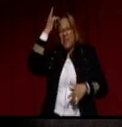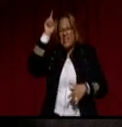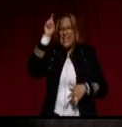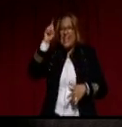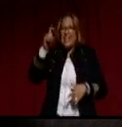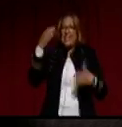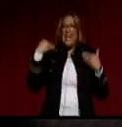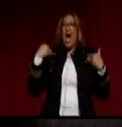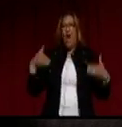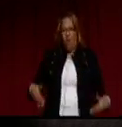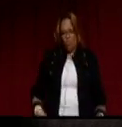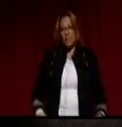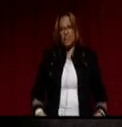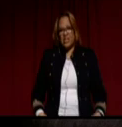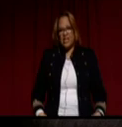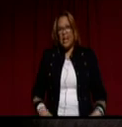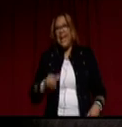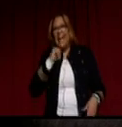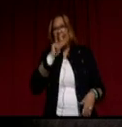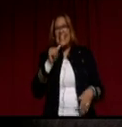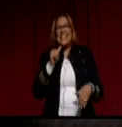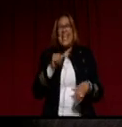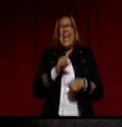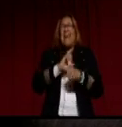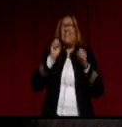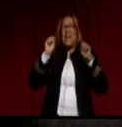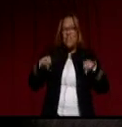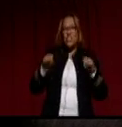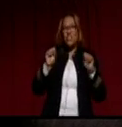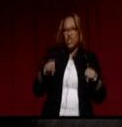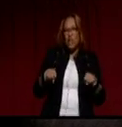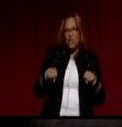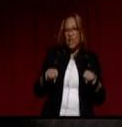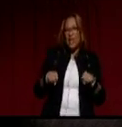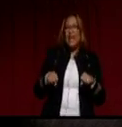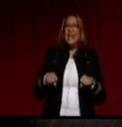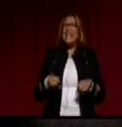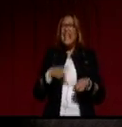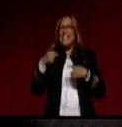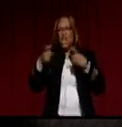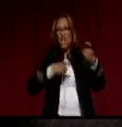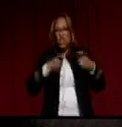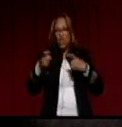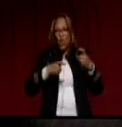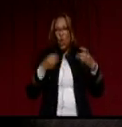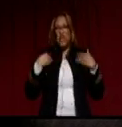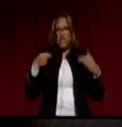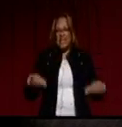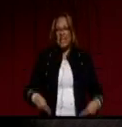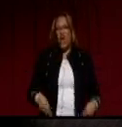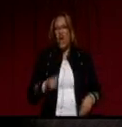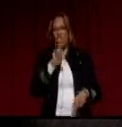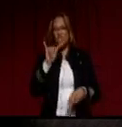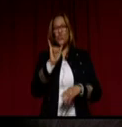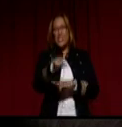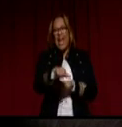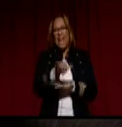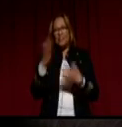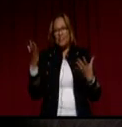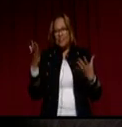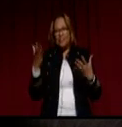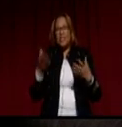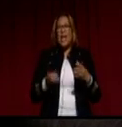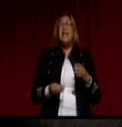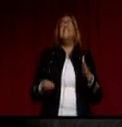host. It doesn't have the machinery. So it has to hijack a cell and use that cell's machinery